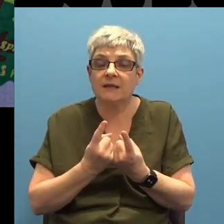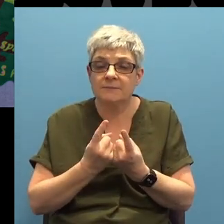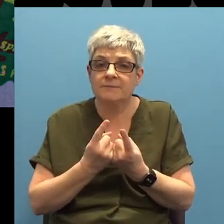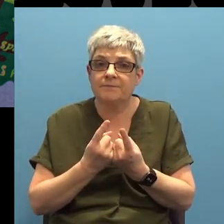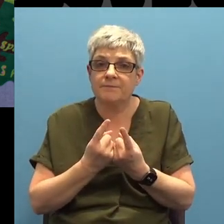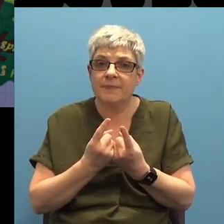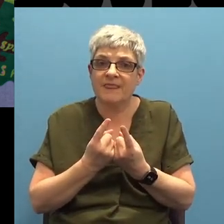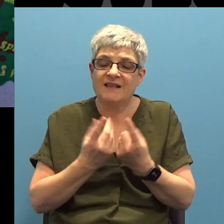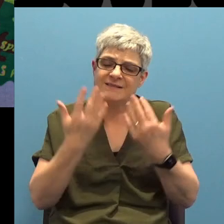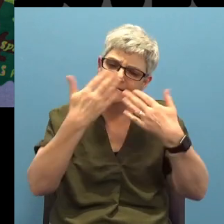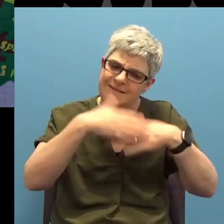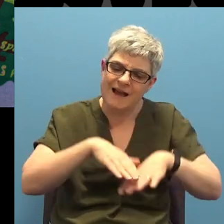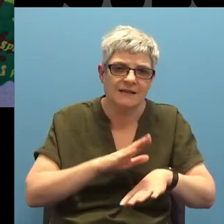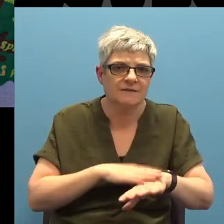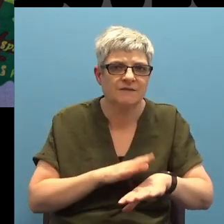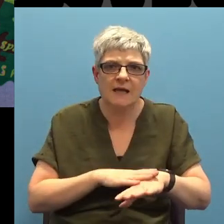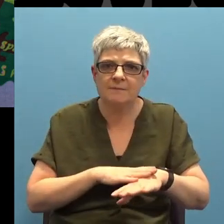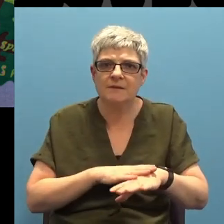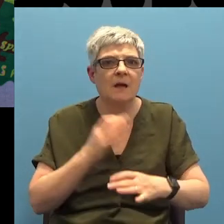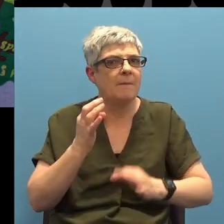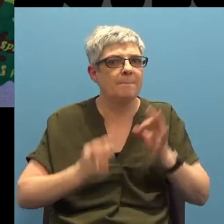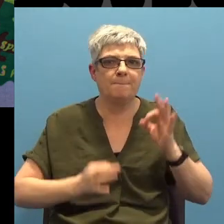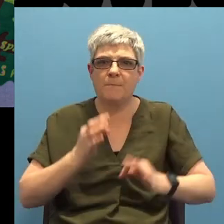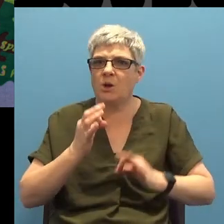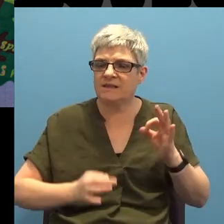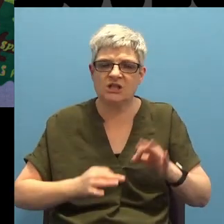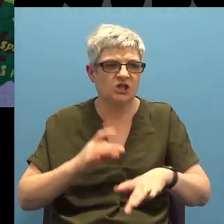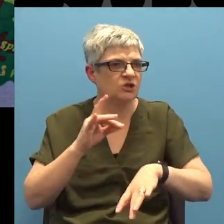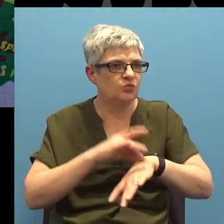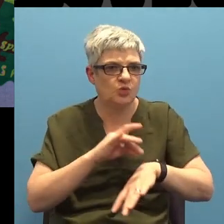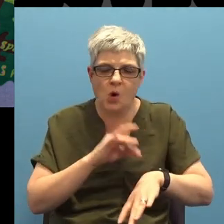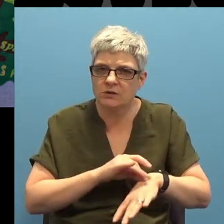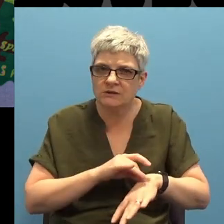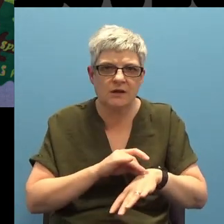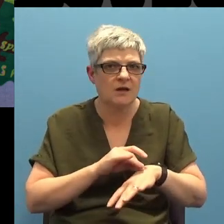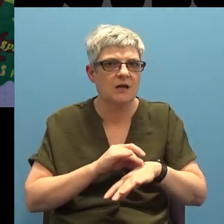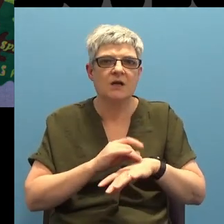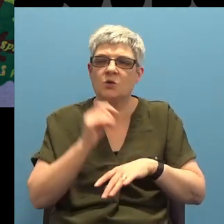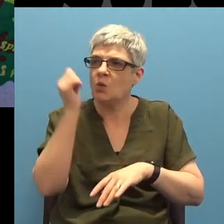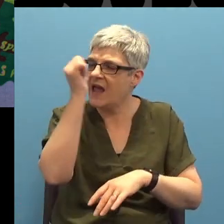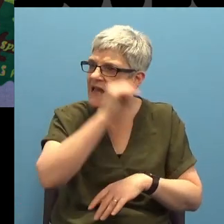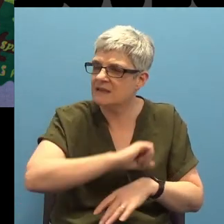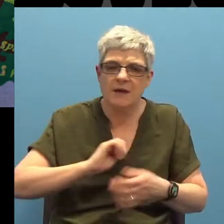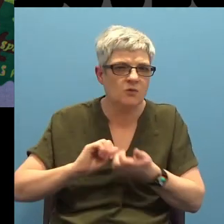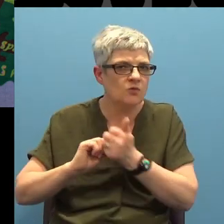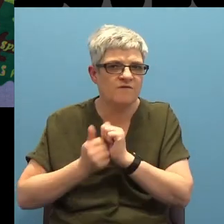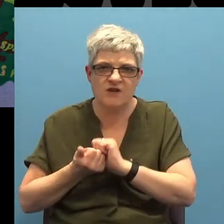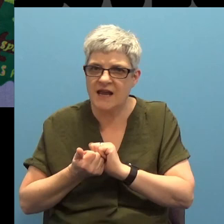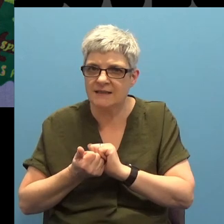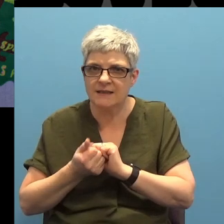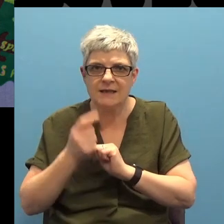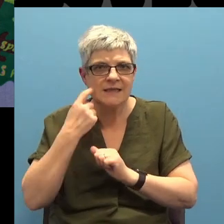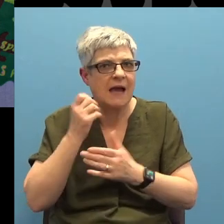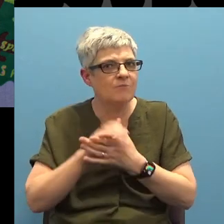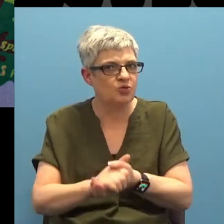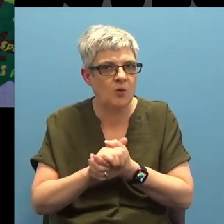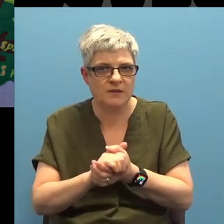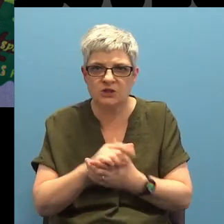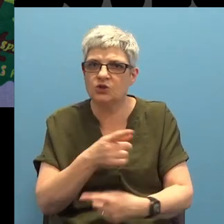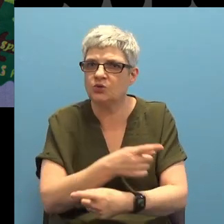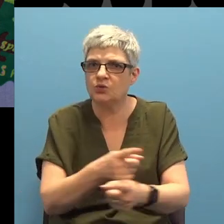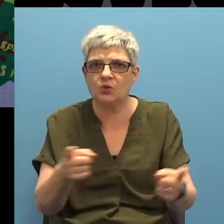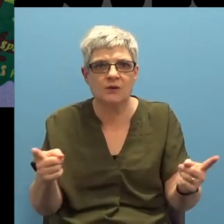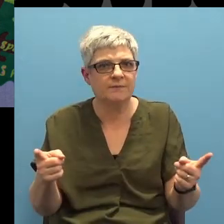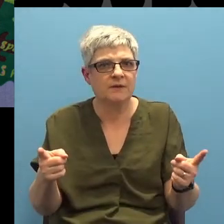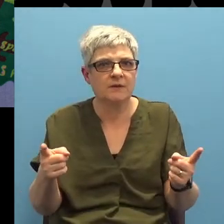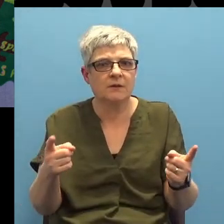this is something in the darkest of times that no politician, no doctor, no expert, no friend can ever promise you.